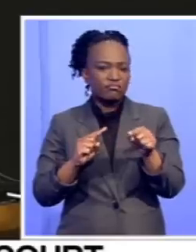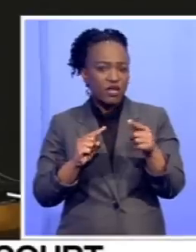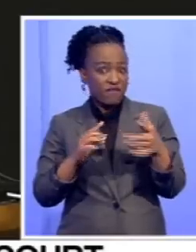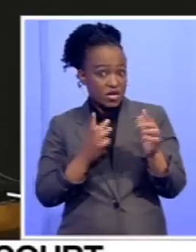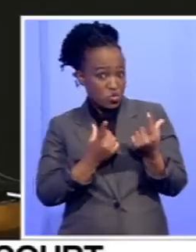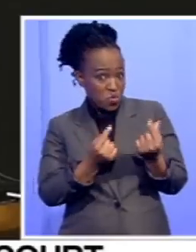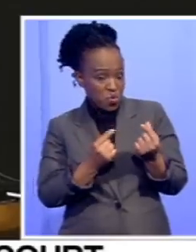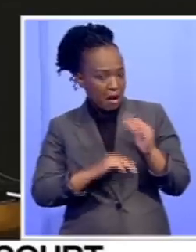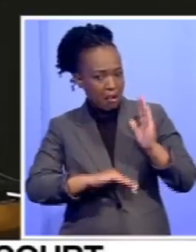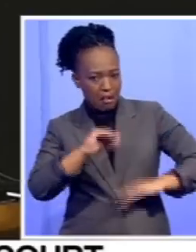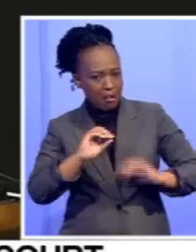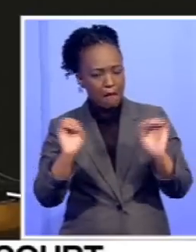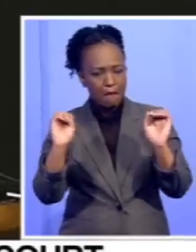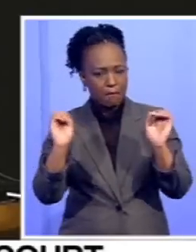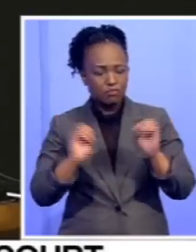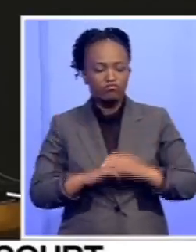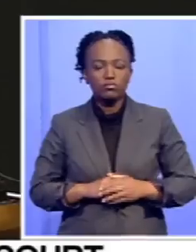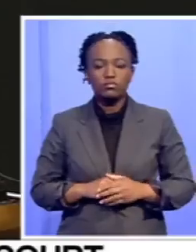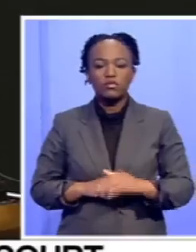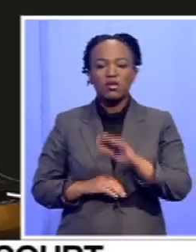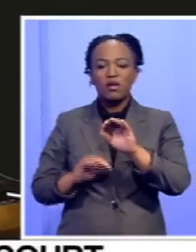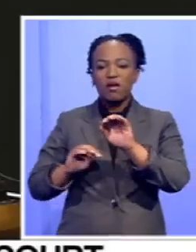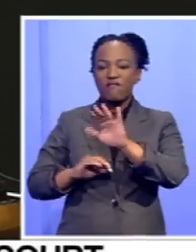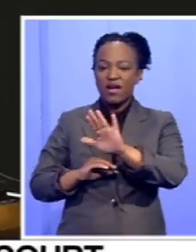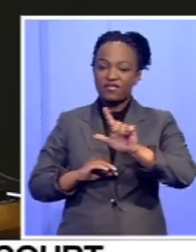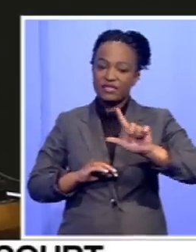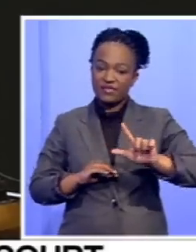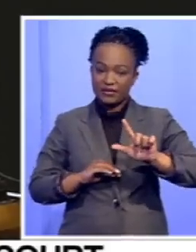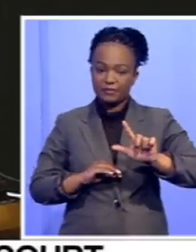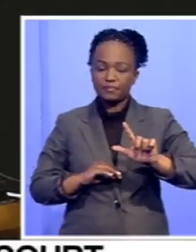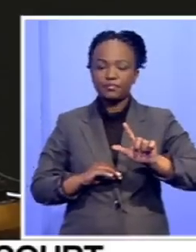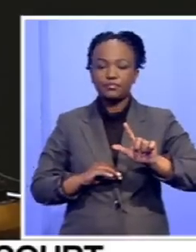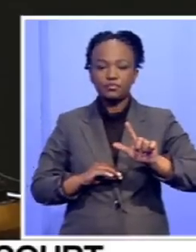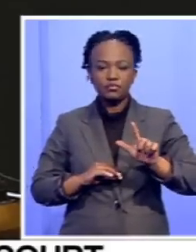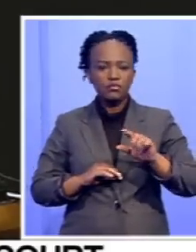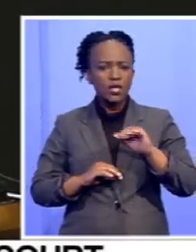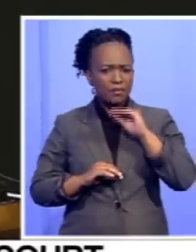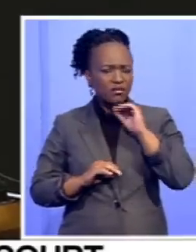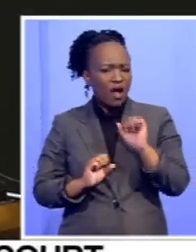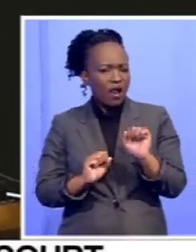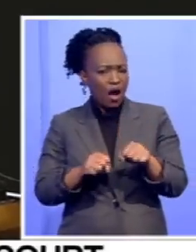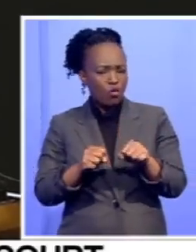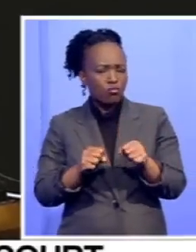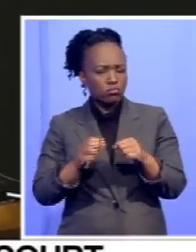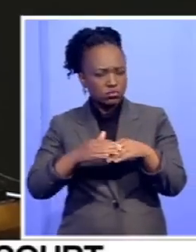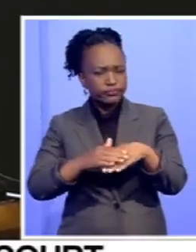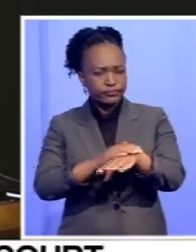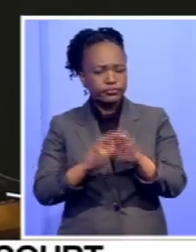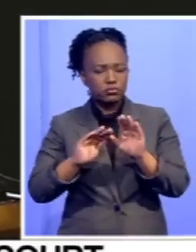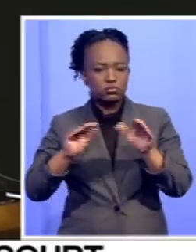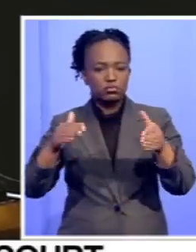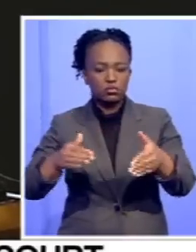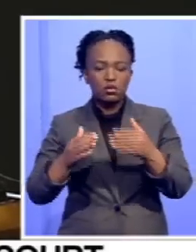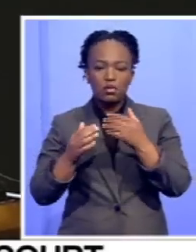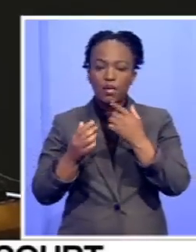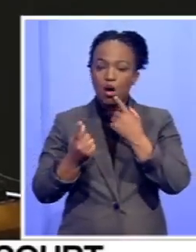so. 57. In the circumstances, it is clear that they were entitled to enter the cemetery, and the complainant was not